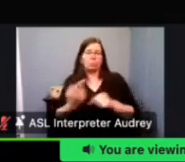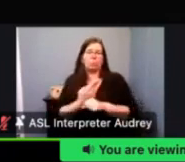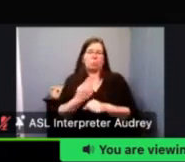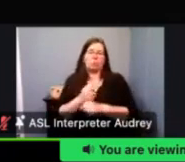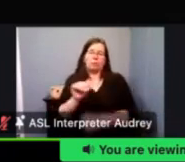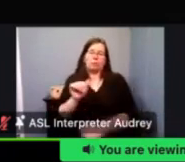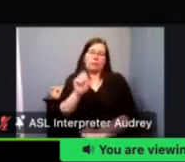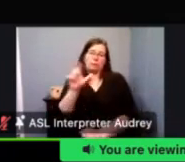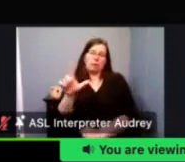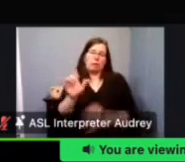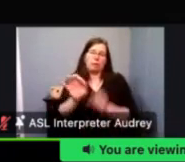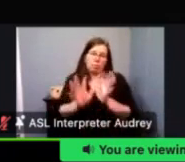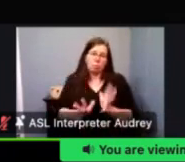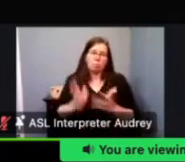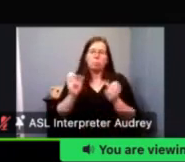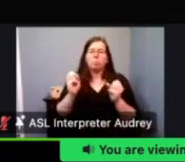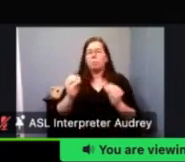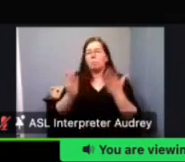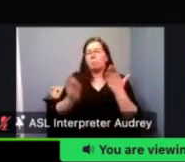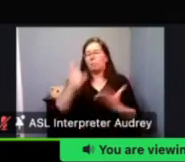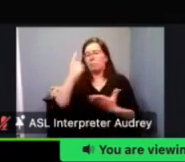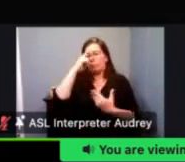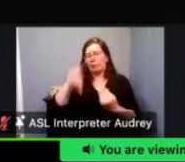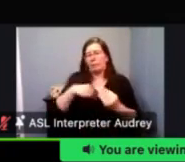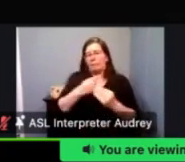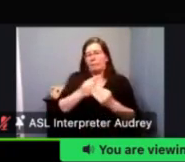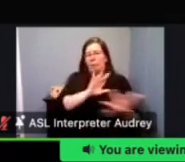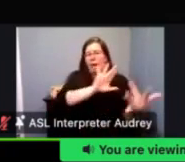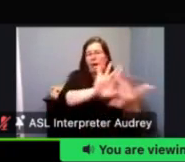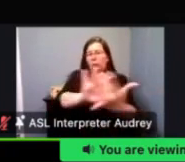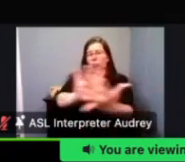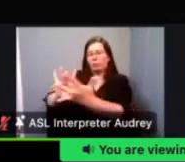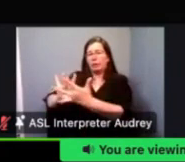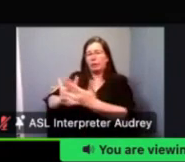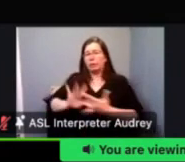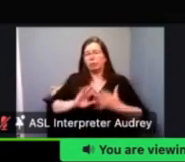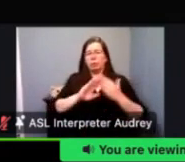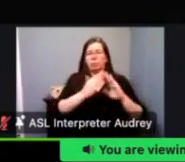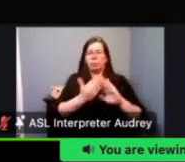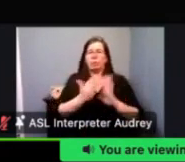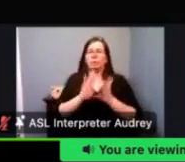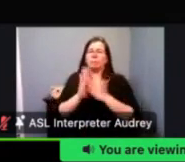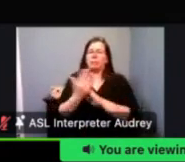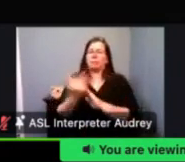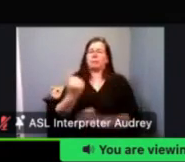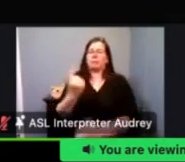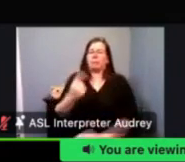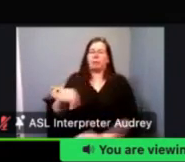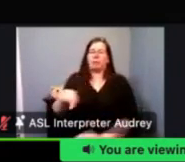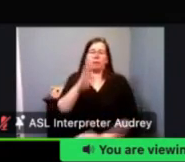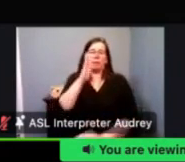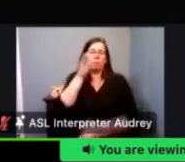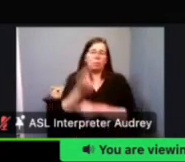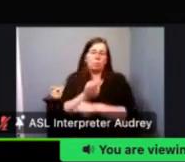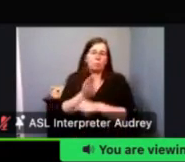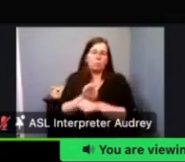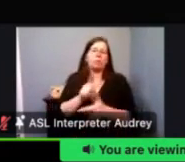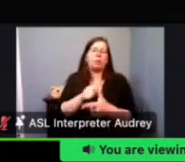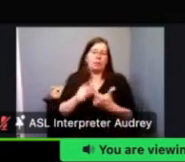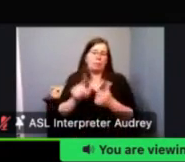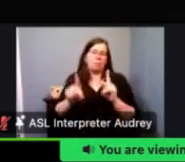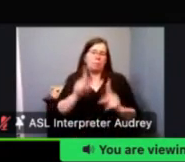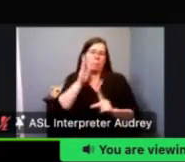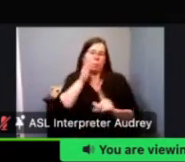interpreter? So maybe even thinking more about outreaching to the community so that it is like something that is used and that people are actually